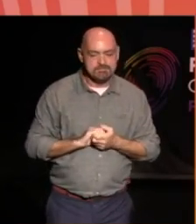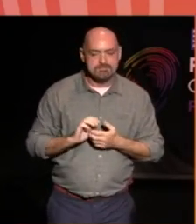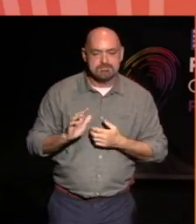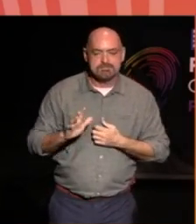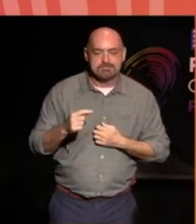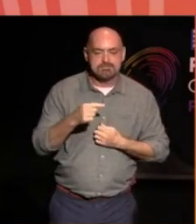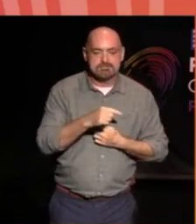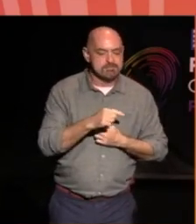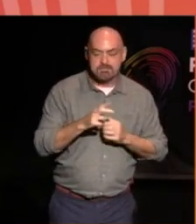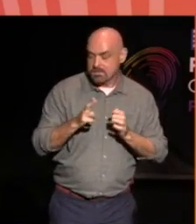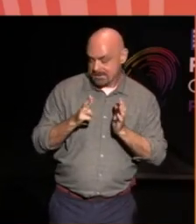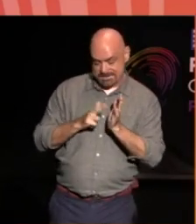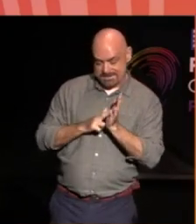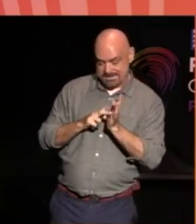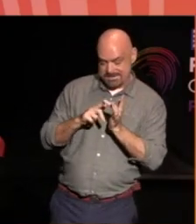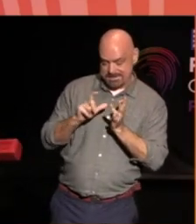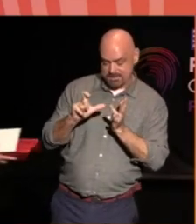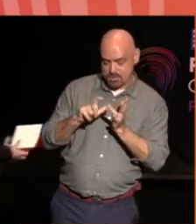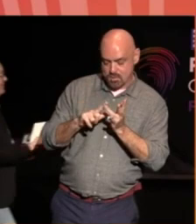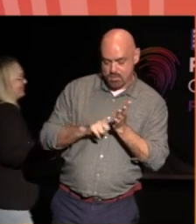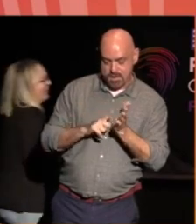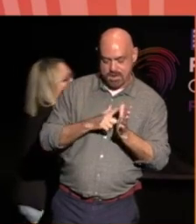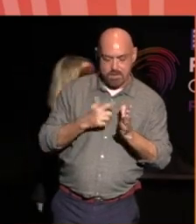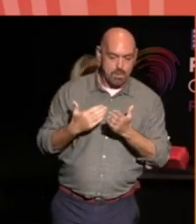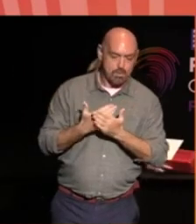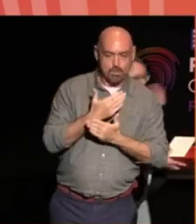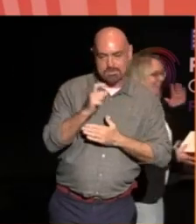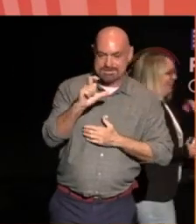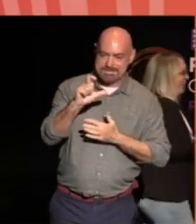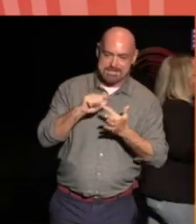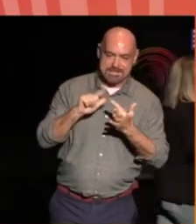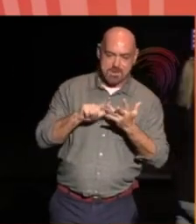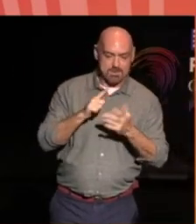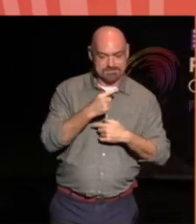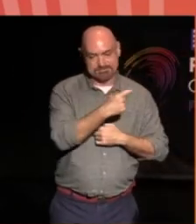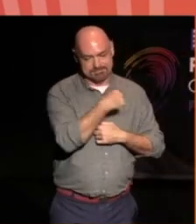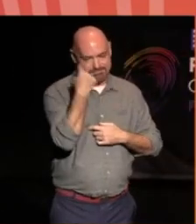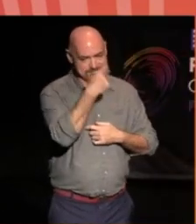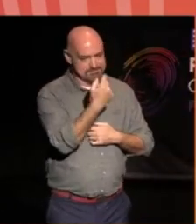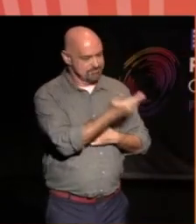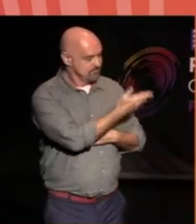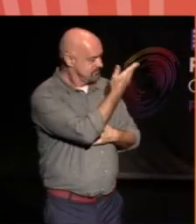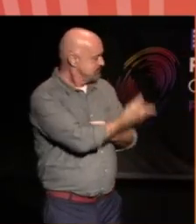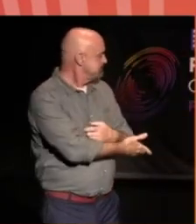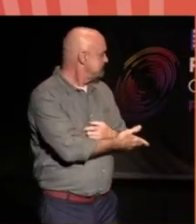And Nicola, who is the new CEO, you might as well see what she looks like. Here's what she looks like.